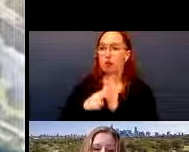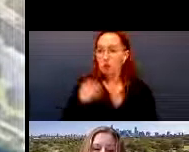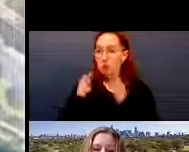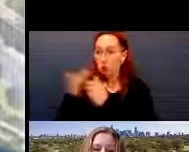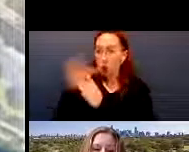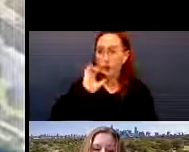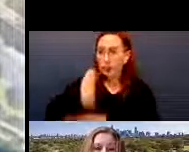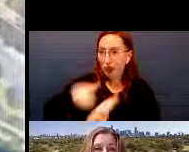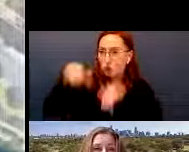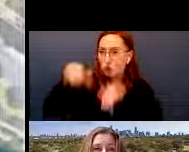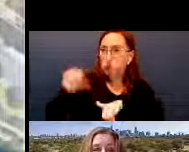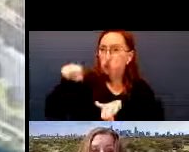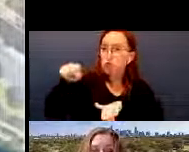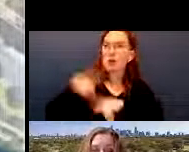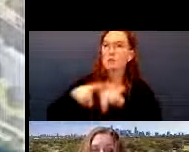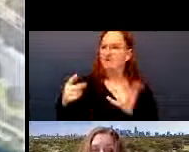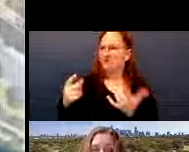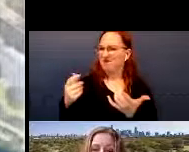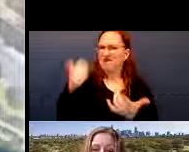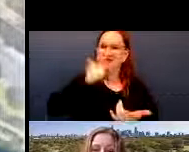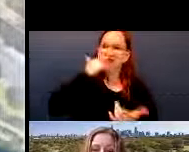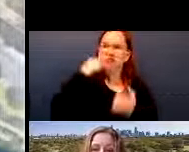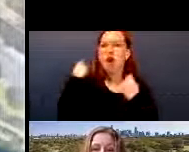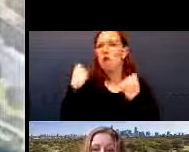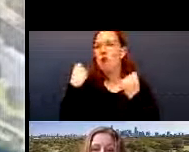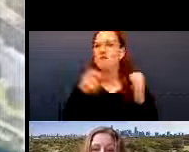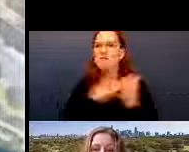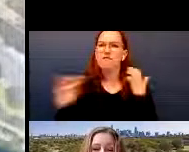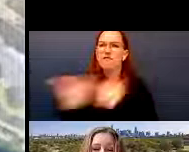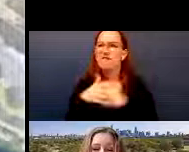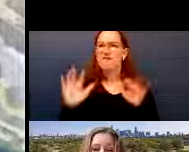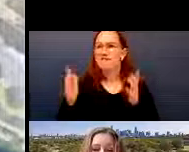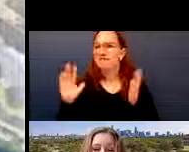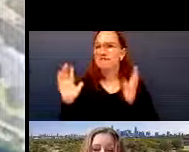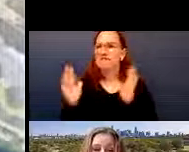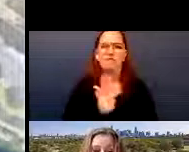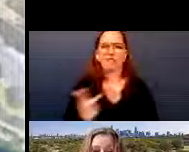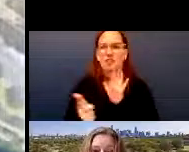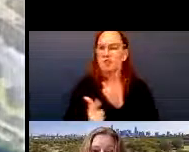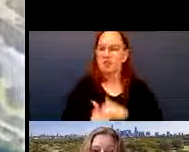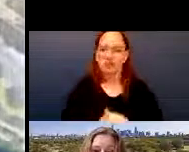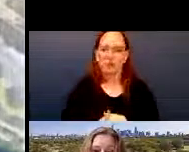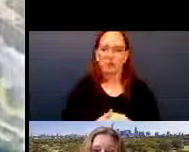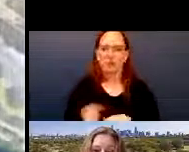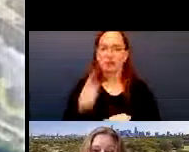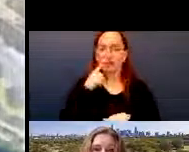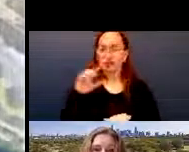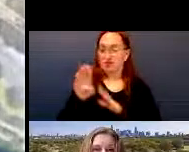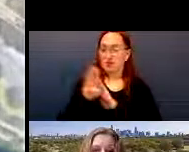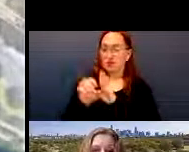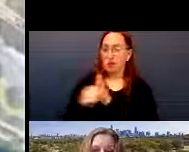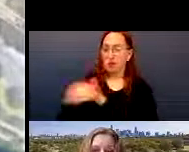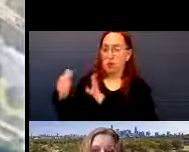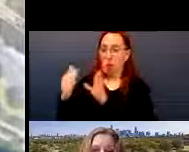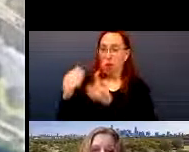just be closed to everyday vehicular traffic. In the area south of Barton Springs Road, some